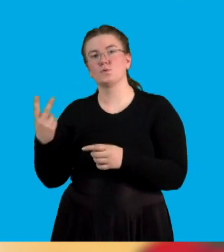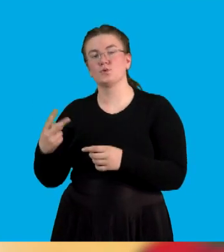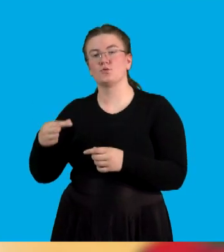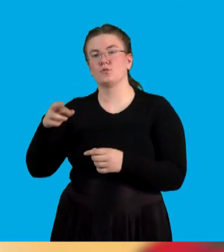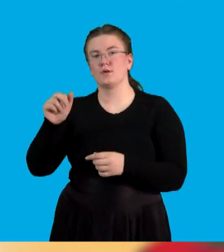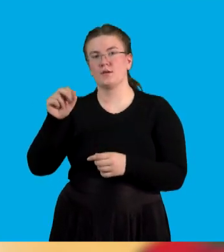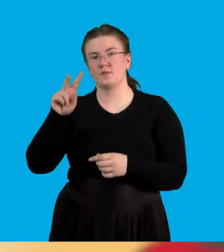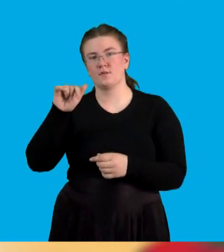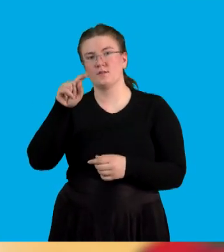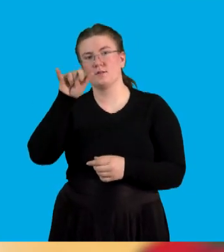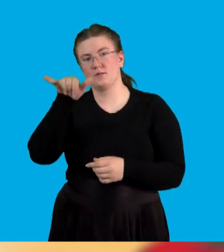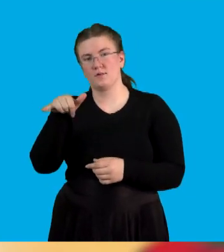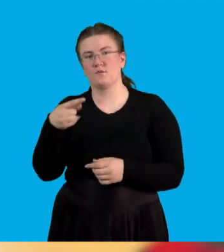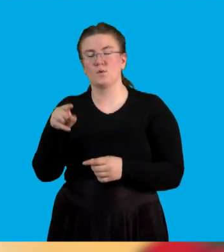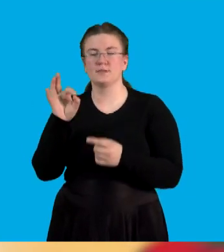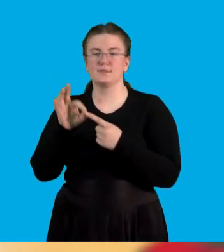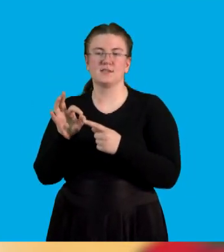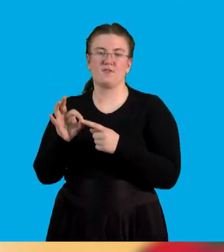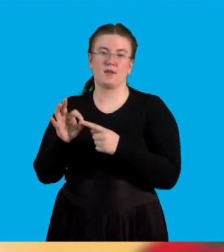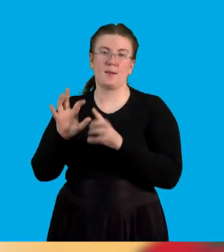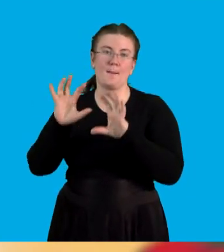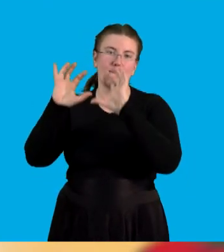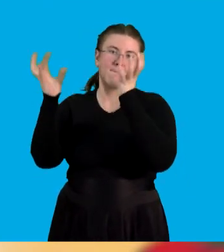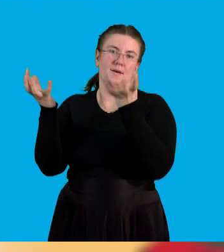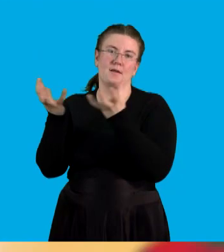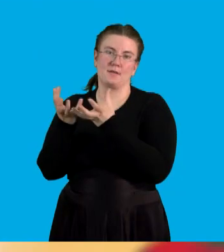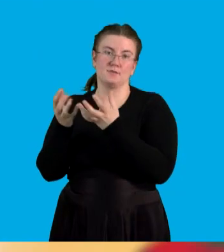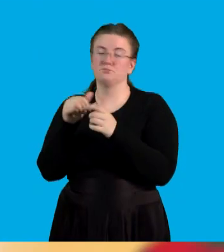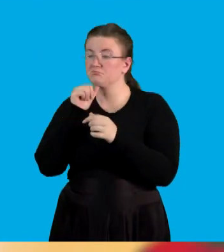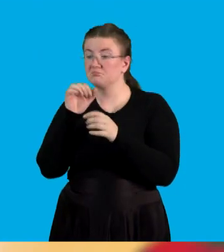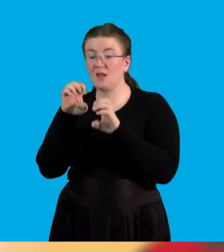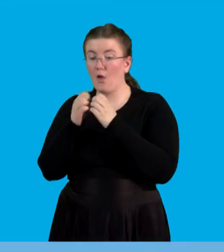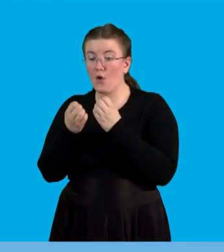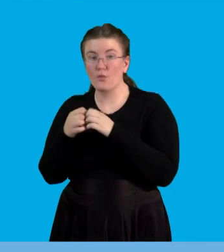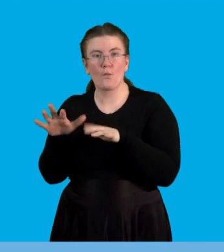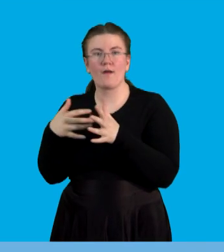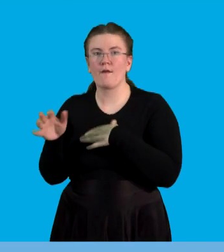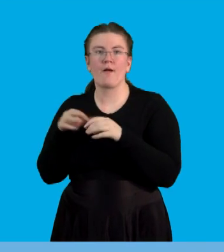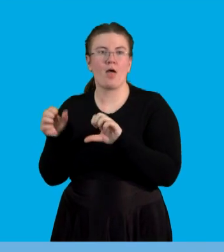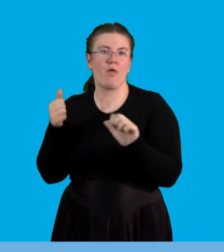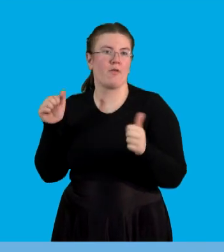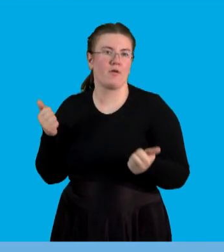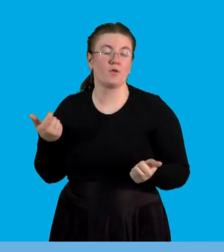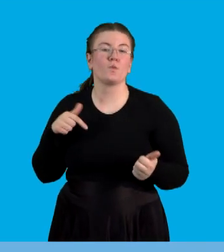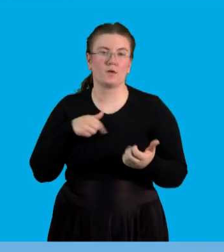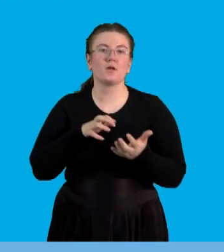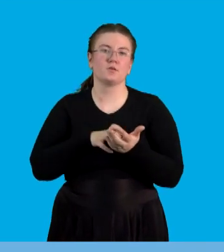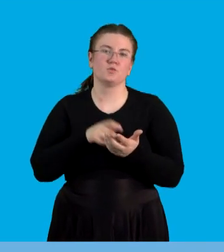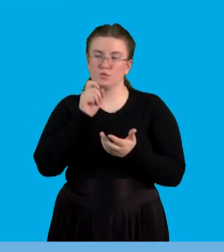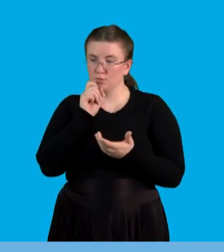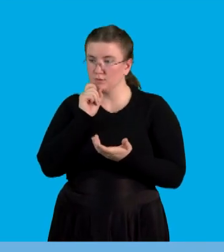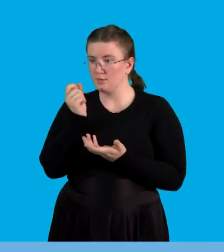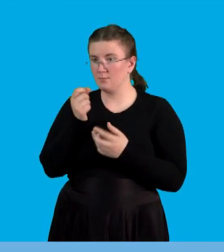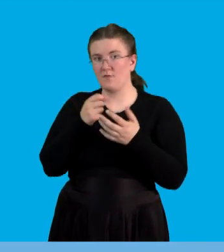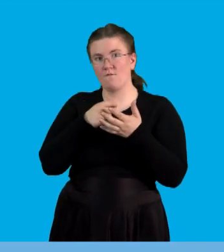particular planet, either here on Earth or any other planet. So this is how we're going to calculate the weight of that object.